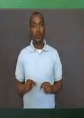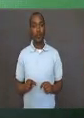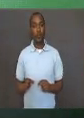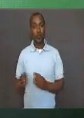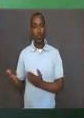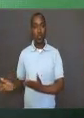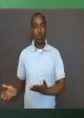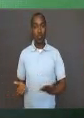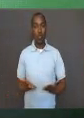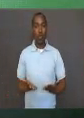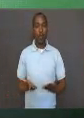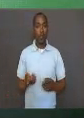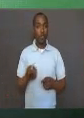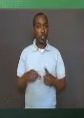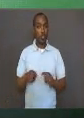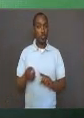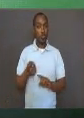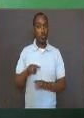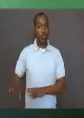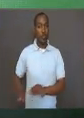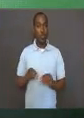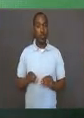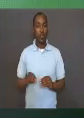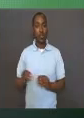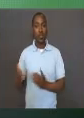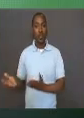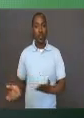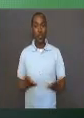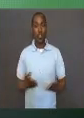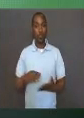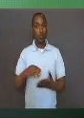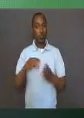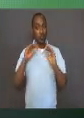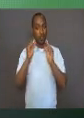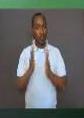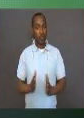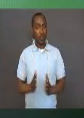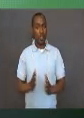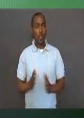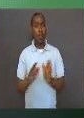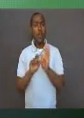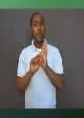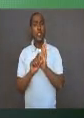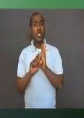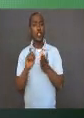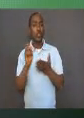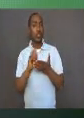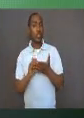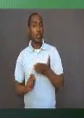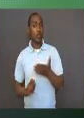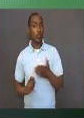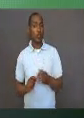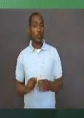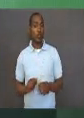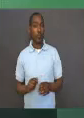Welcome back, students. Welcome back, teacher. What examples did you write